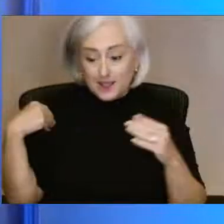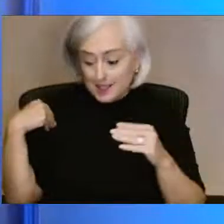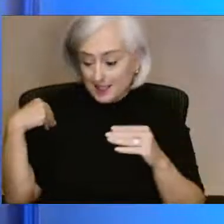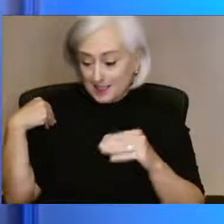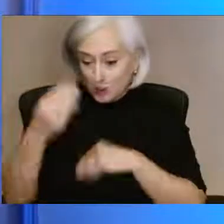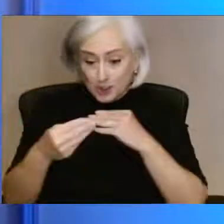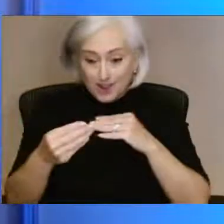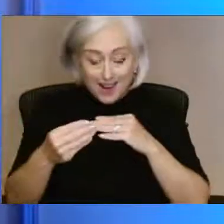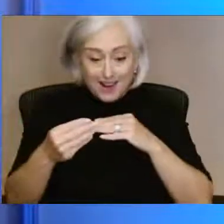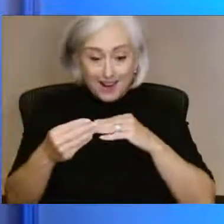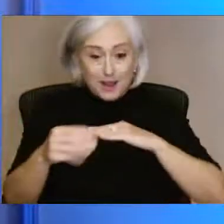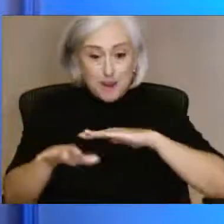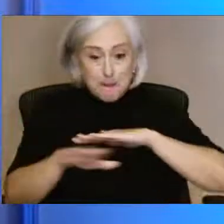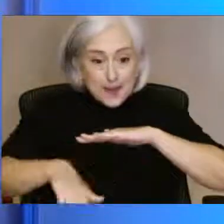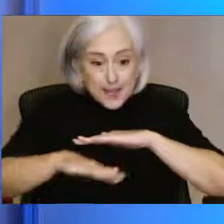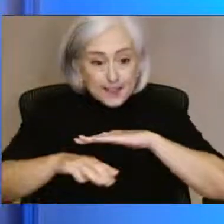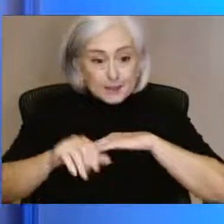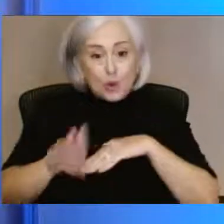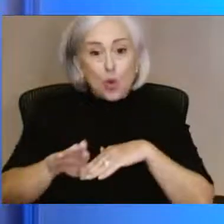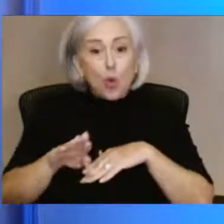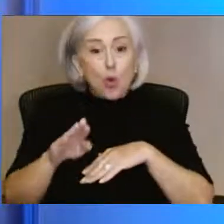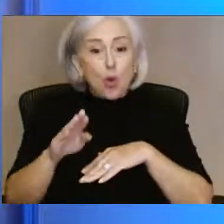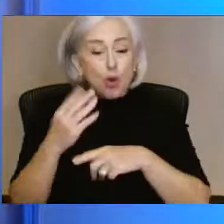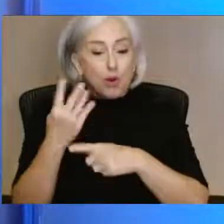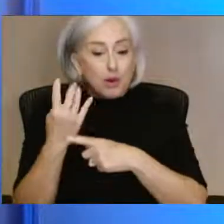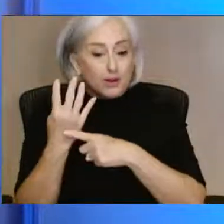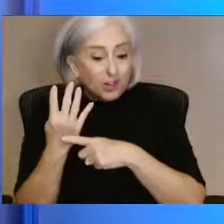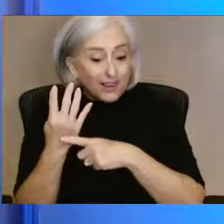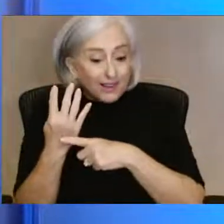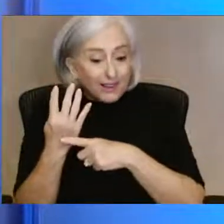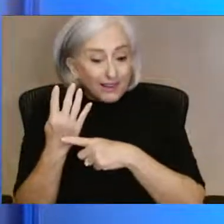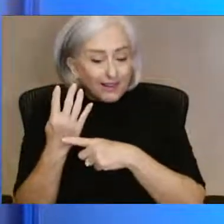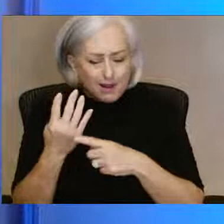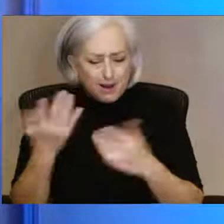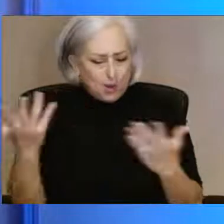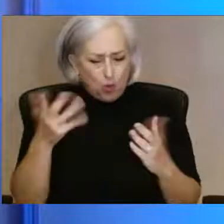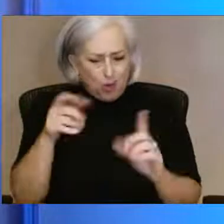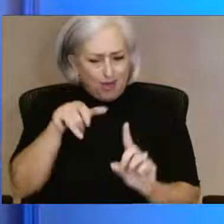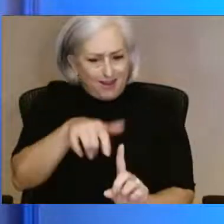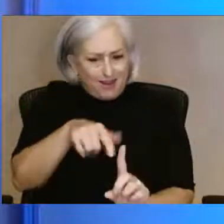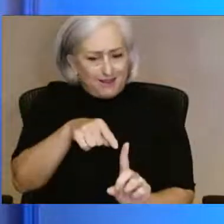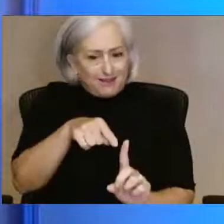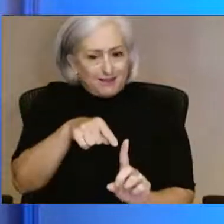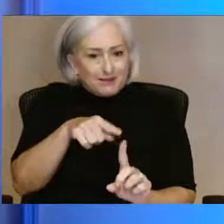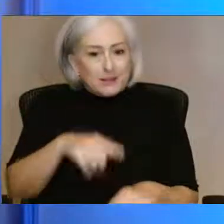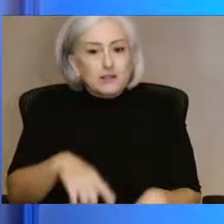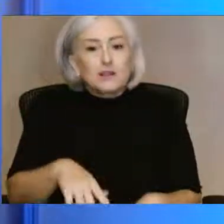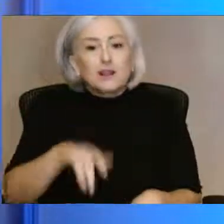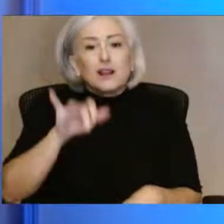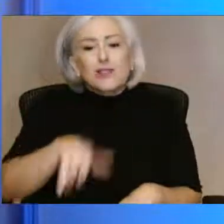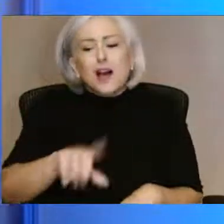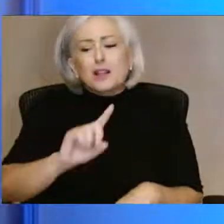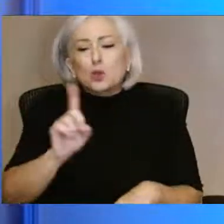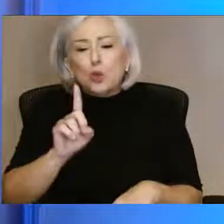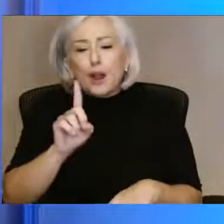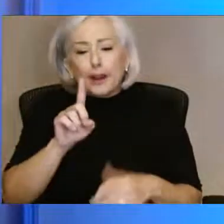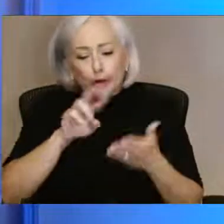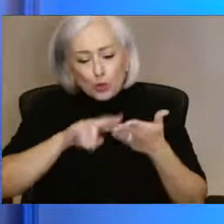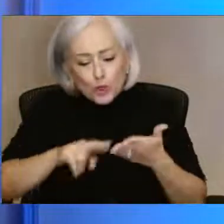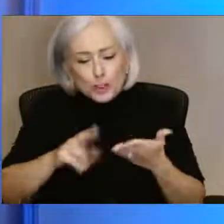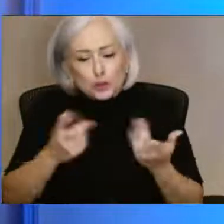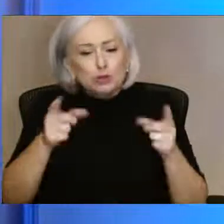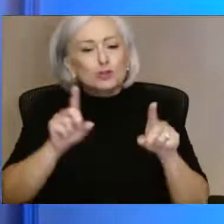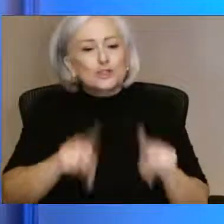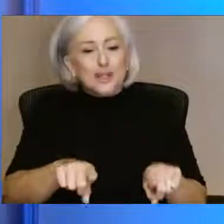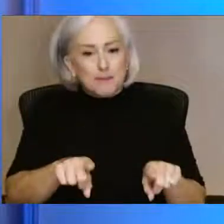that's where this sort of foundational research comes in. We want to be discovering new kinds of